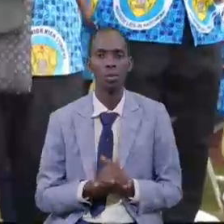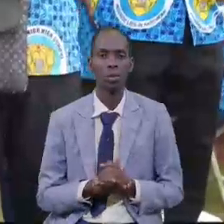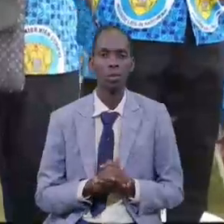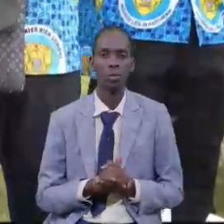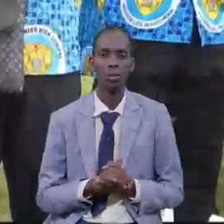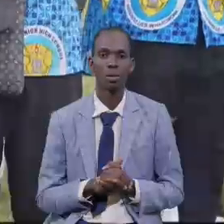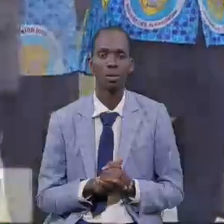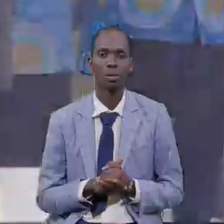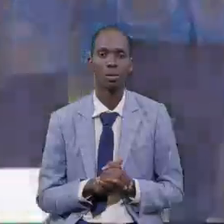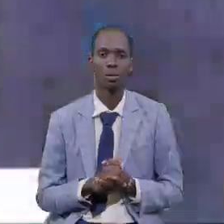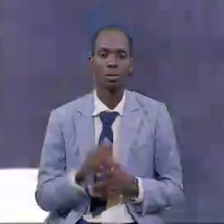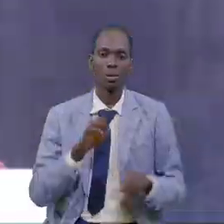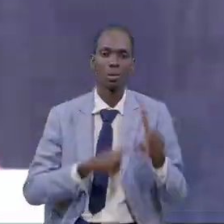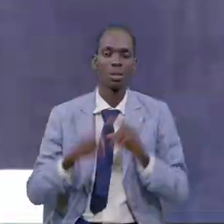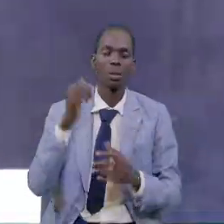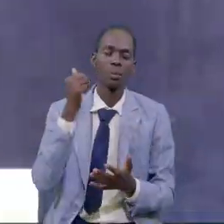Amen.